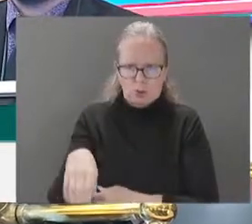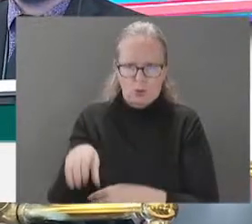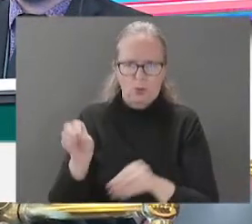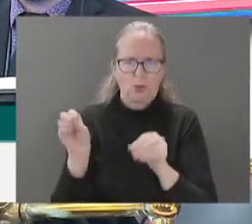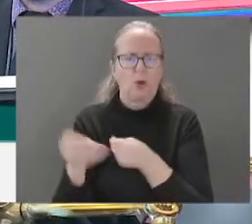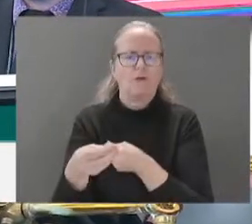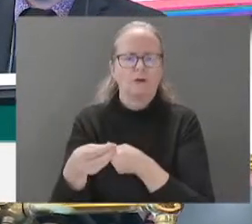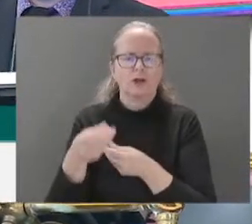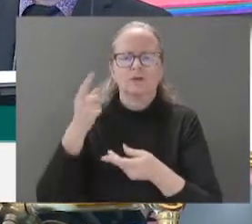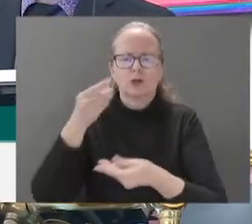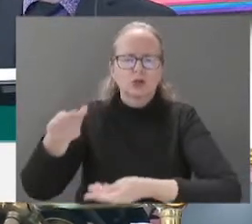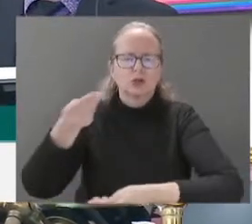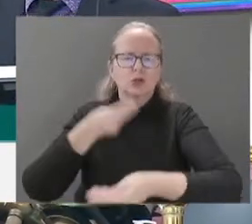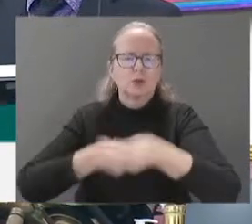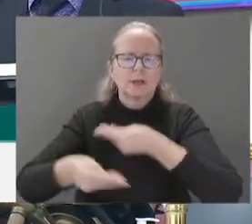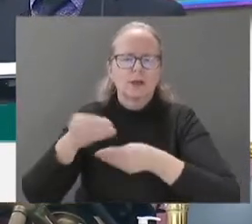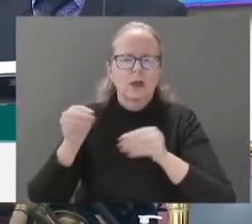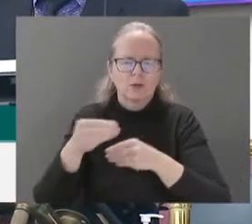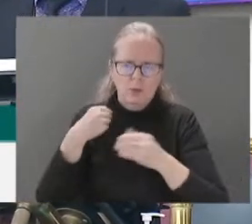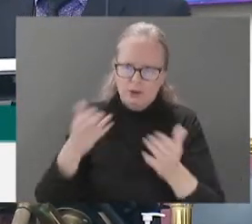warm welcome of the